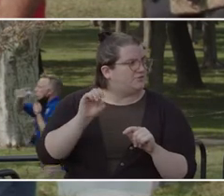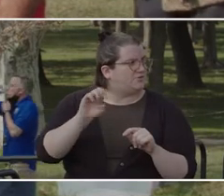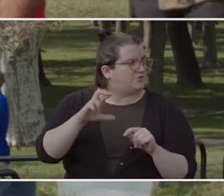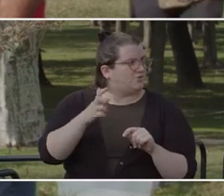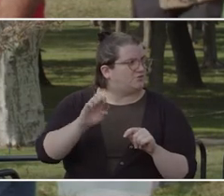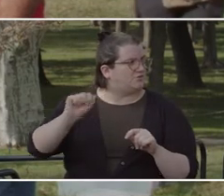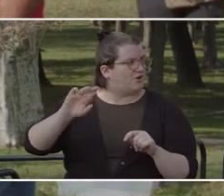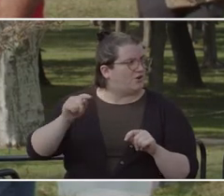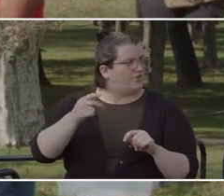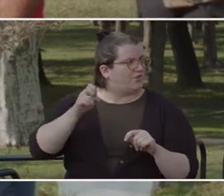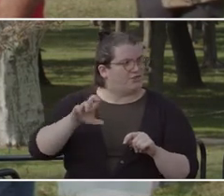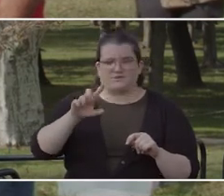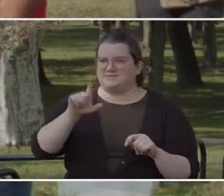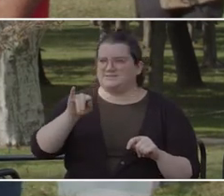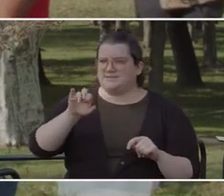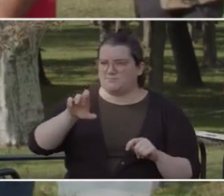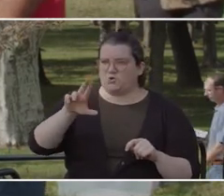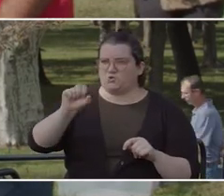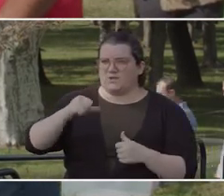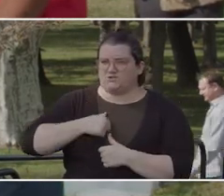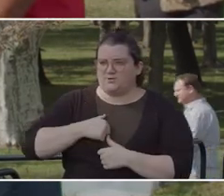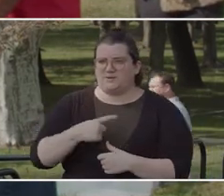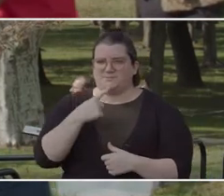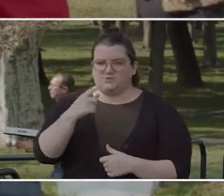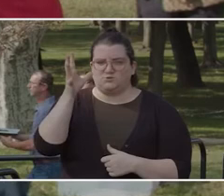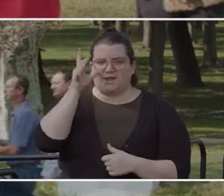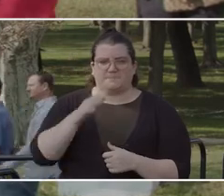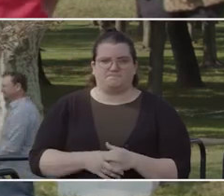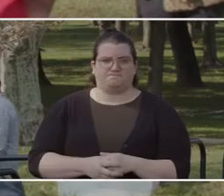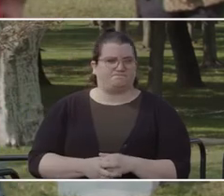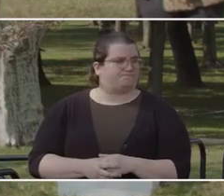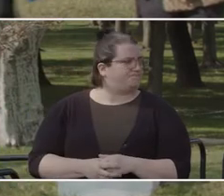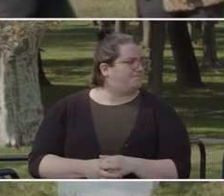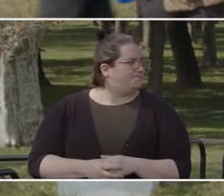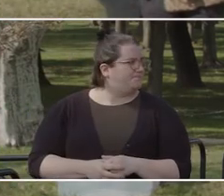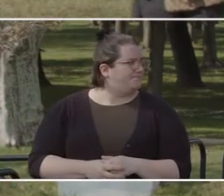Zimmer, United States Army. Miss you, Dad. Miss you, Dad. Miss you, Dad.